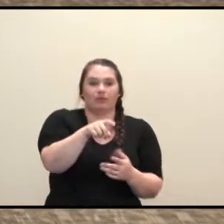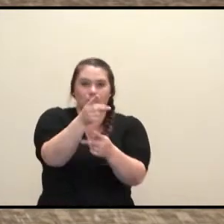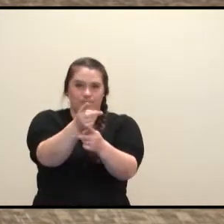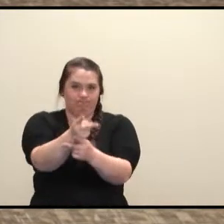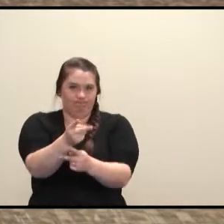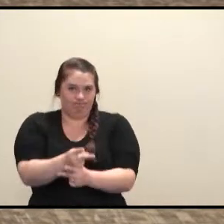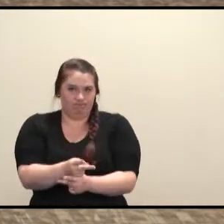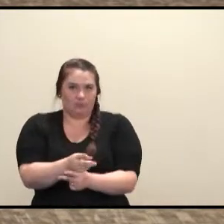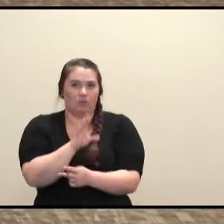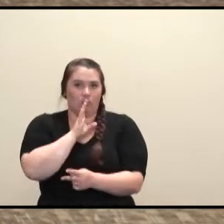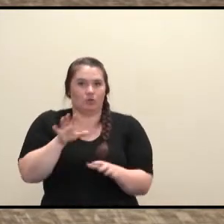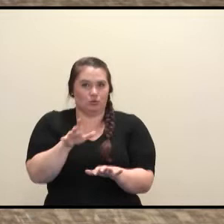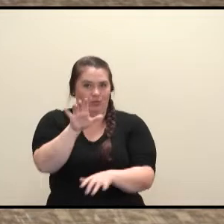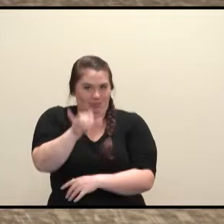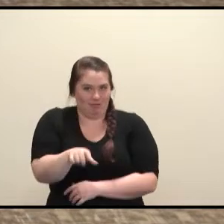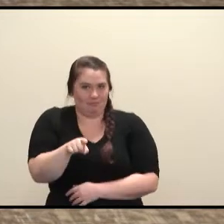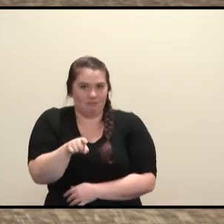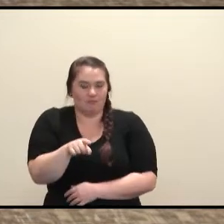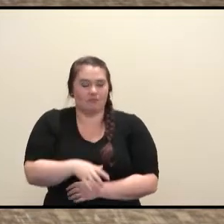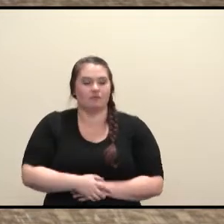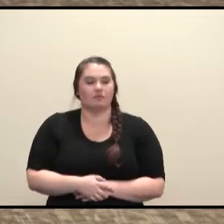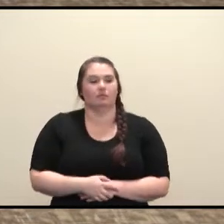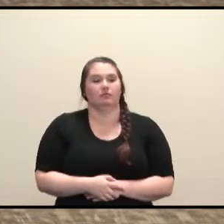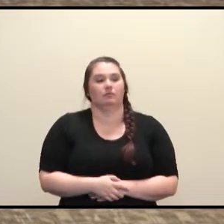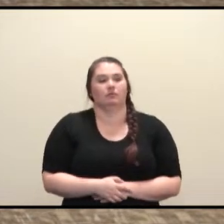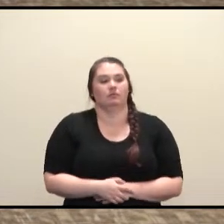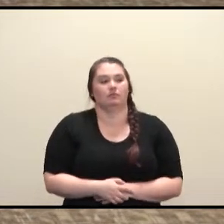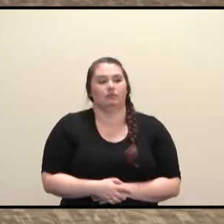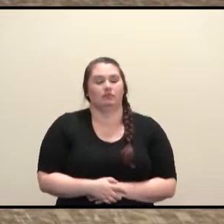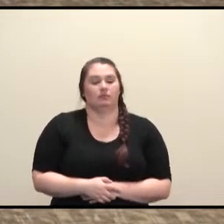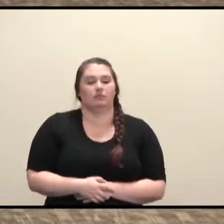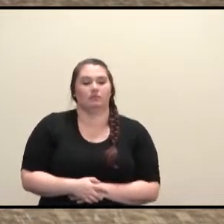out, and we'll do that. But